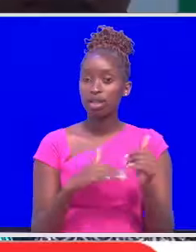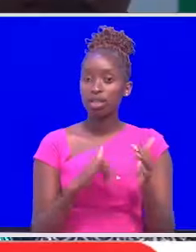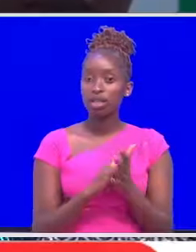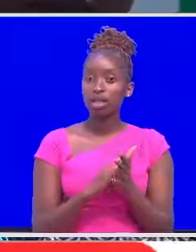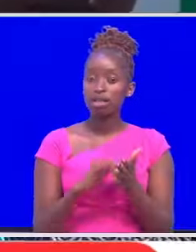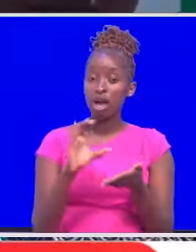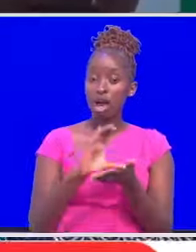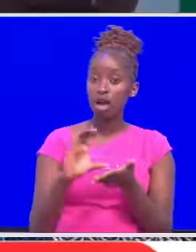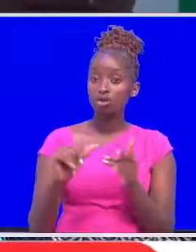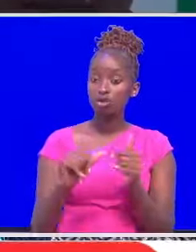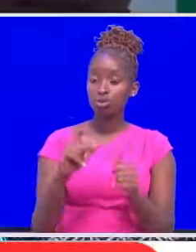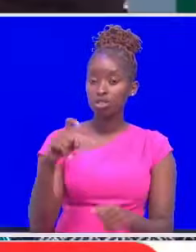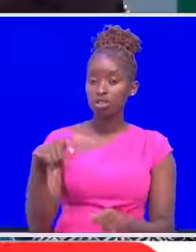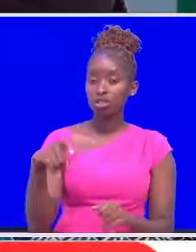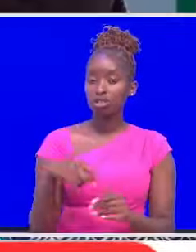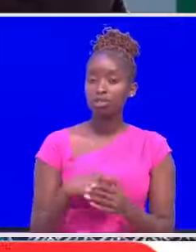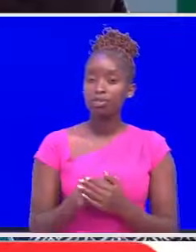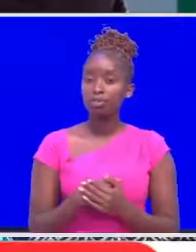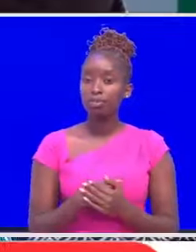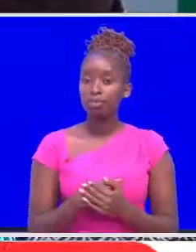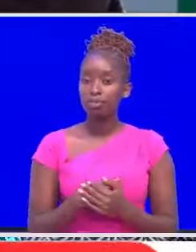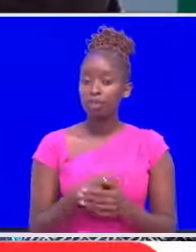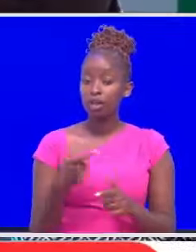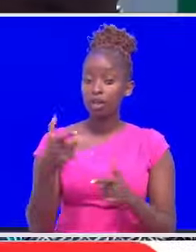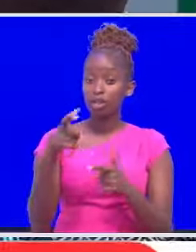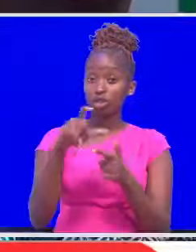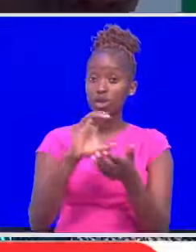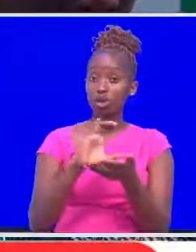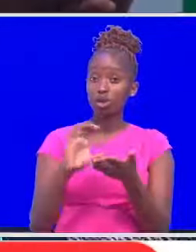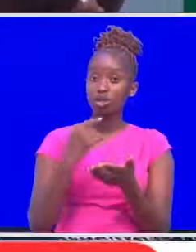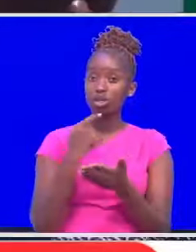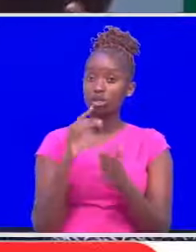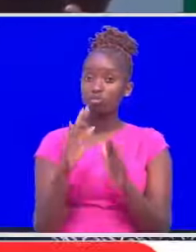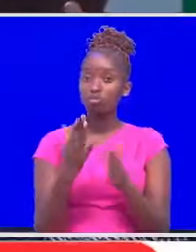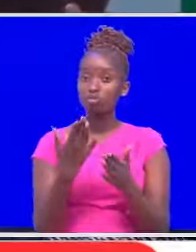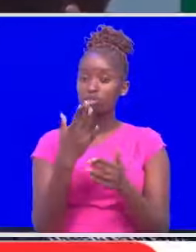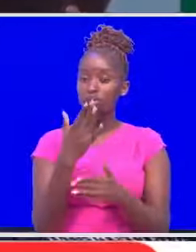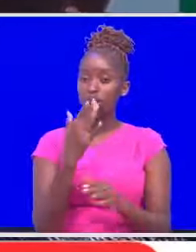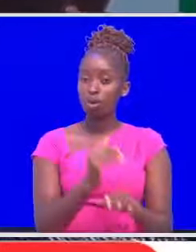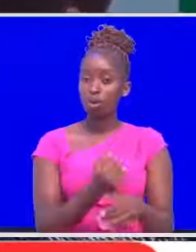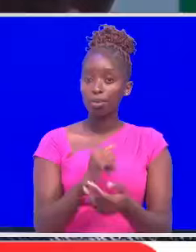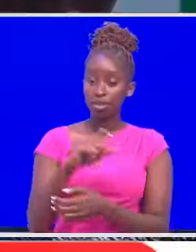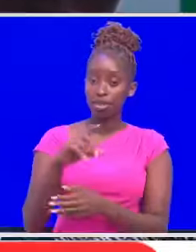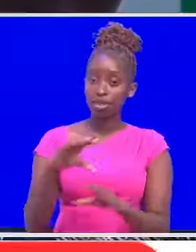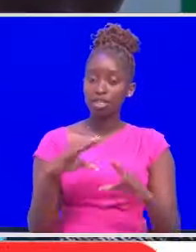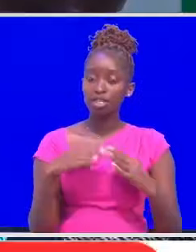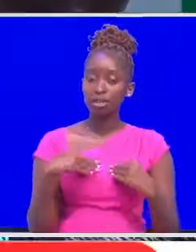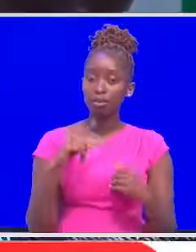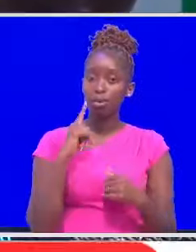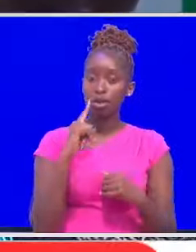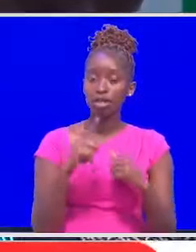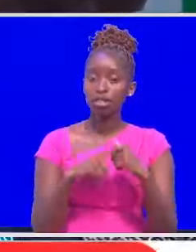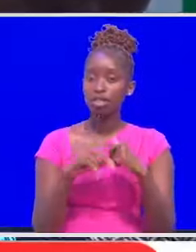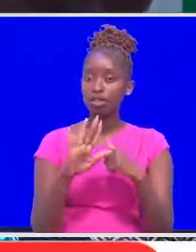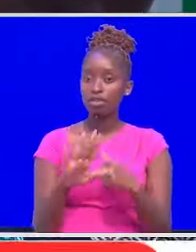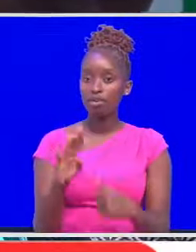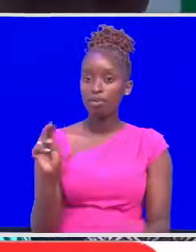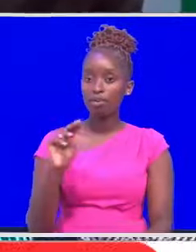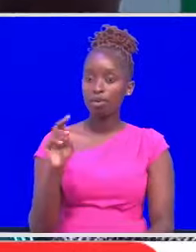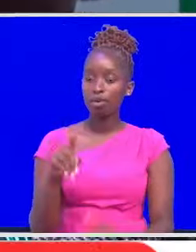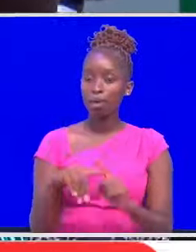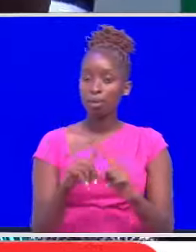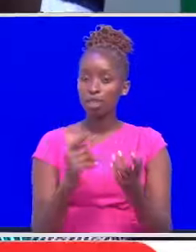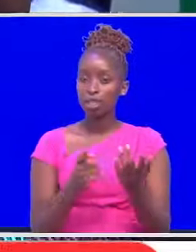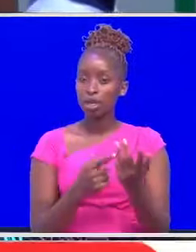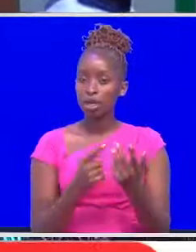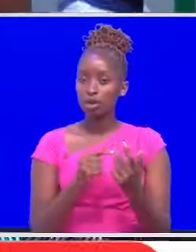The Additional Allocations Act states that Homabay is supposed to receive fertilizer worth 165 million. By our calculation,